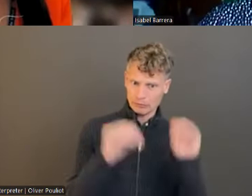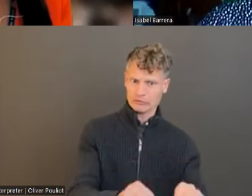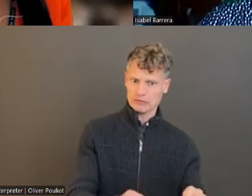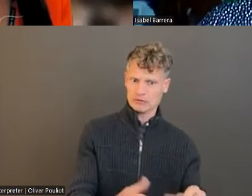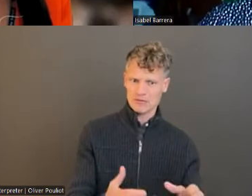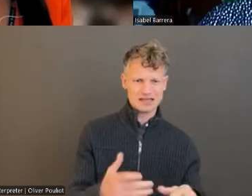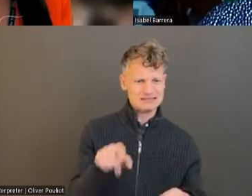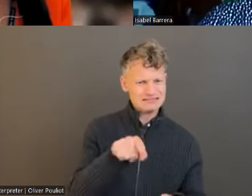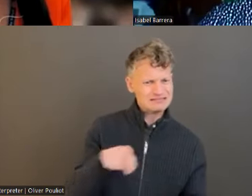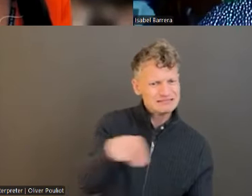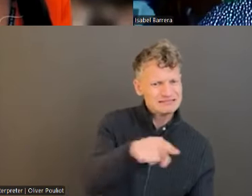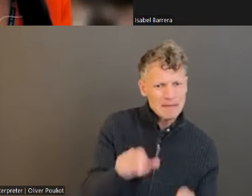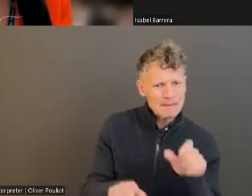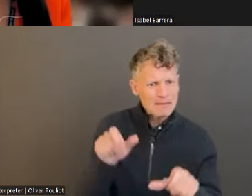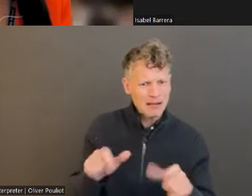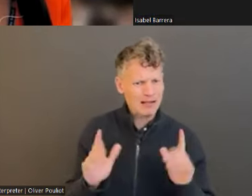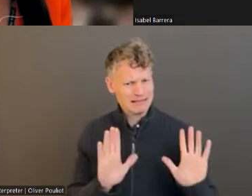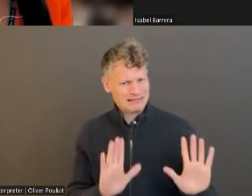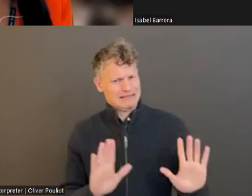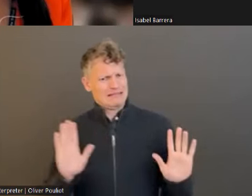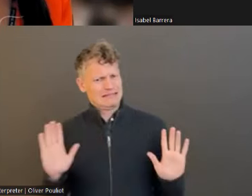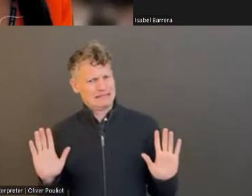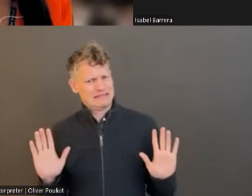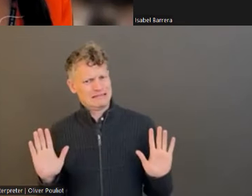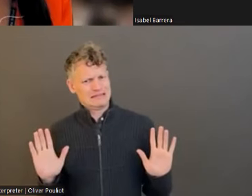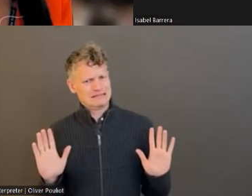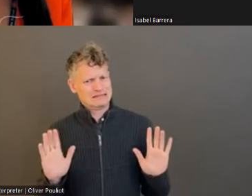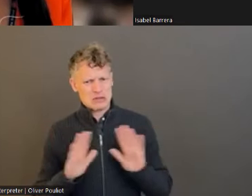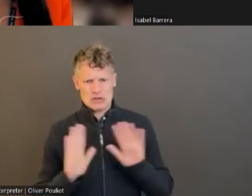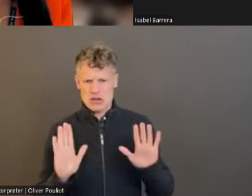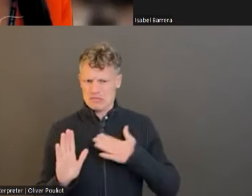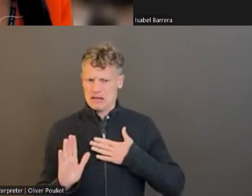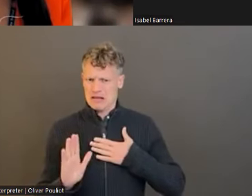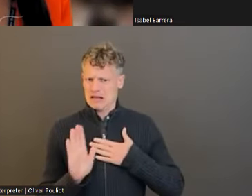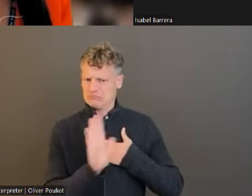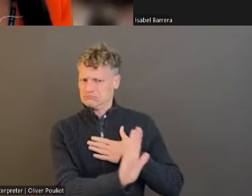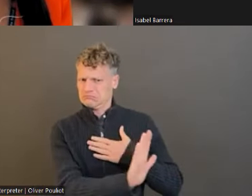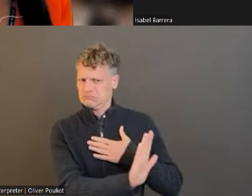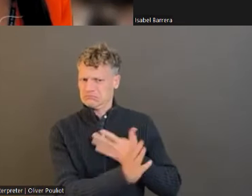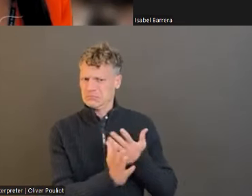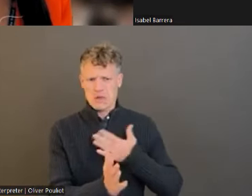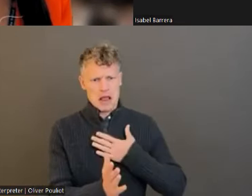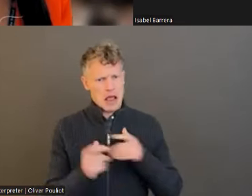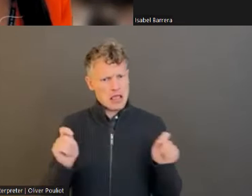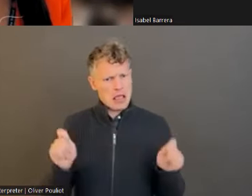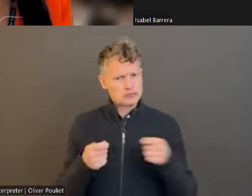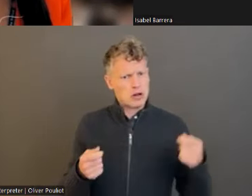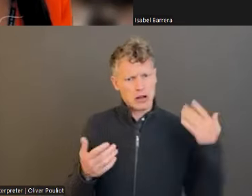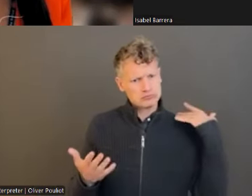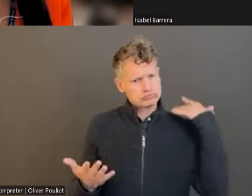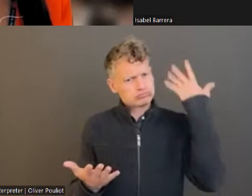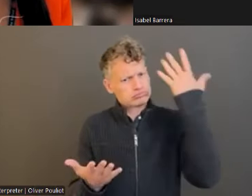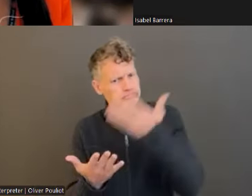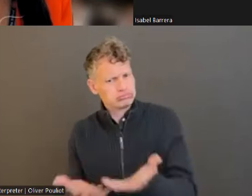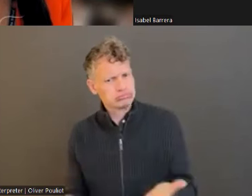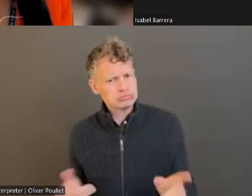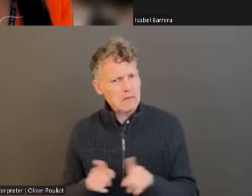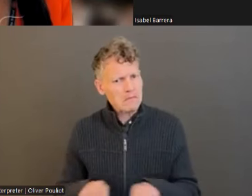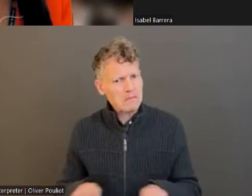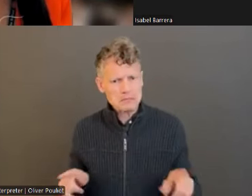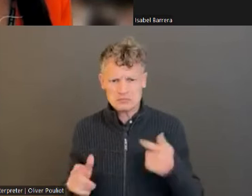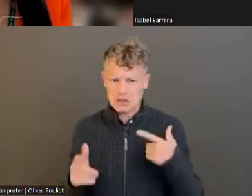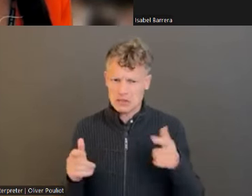for them, because they see this as a natural activities. Open air defecation is something that they consider to be